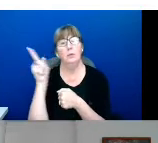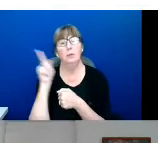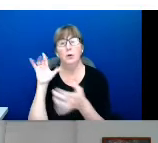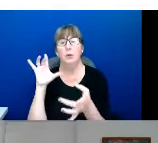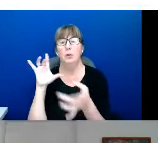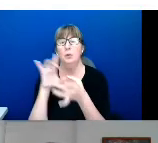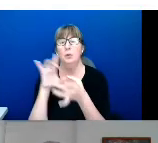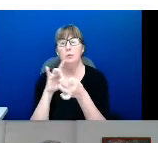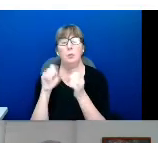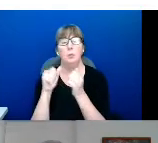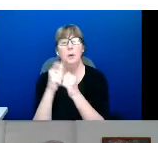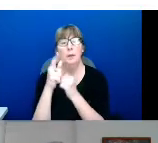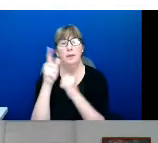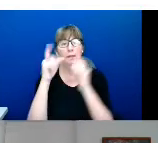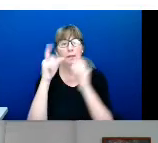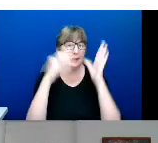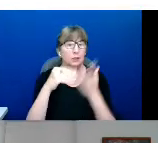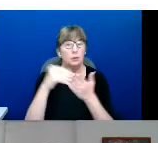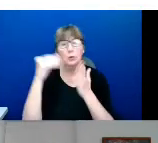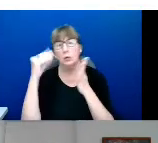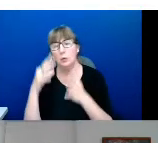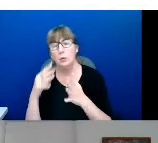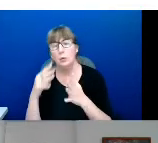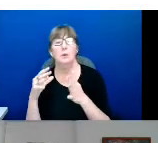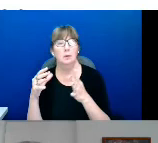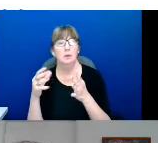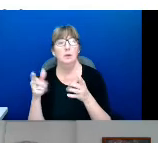district with the local state park.